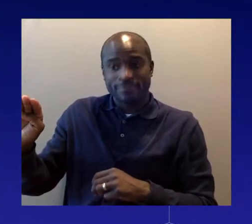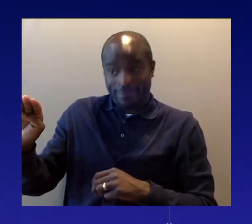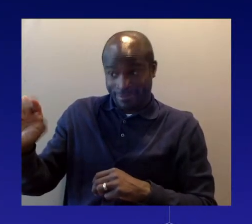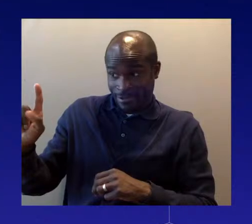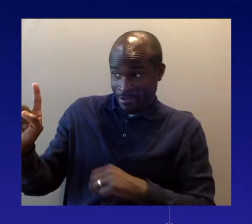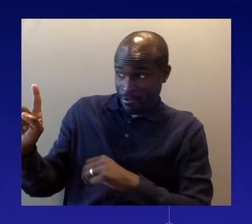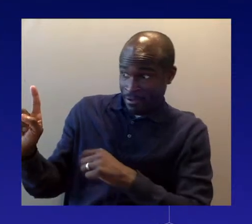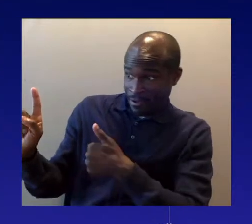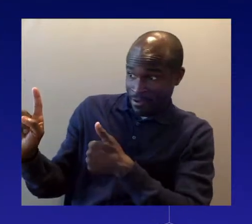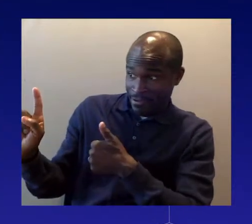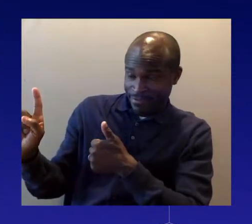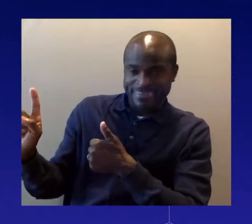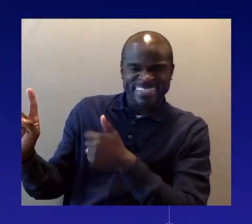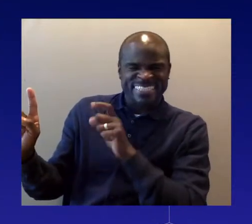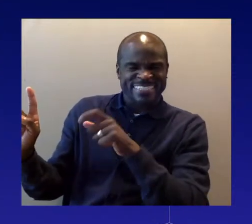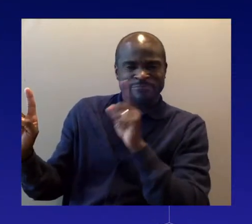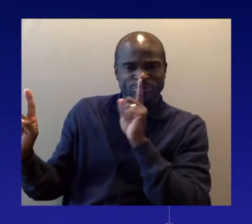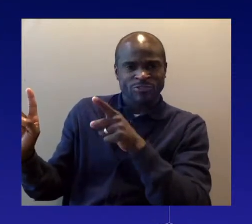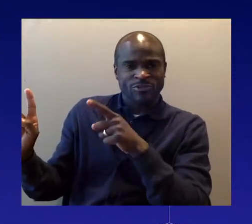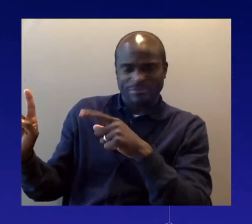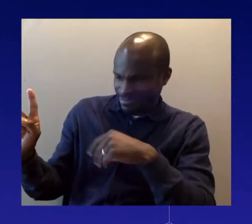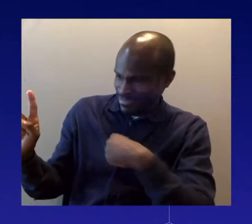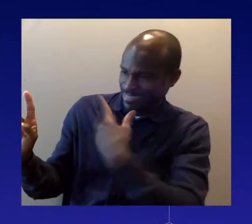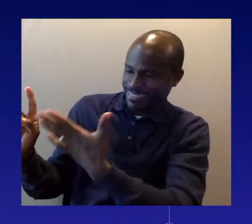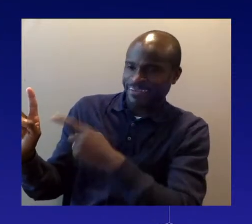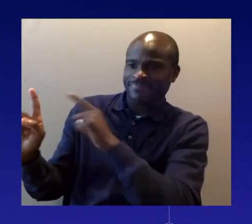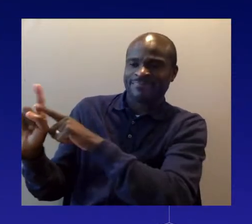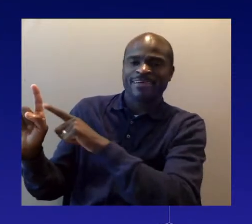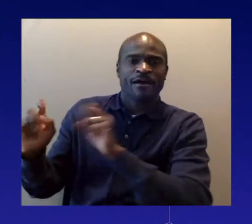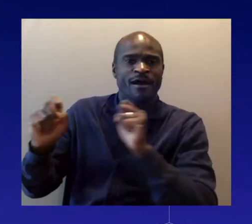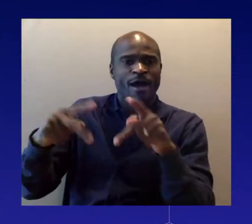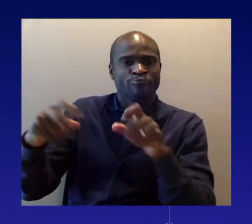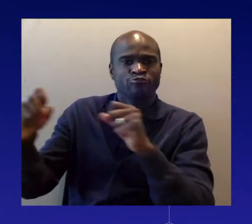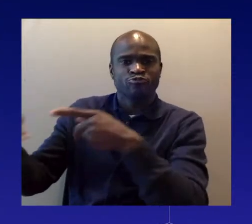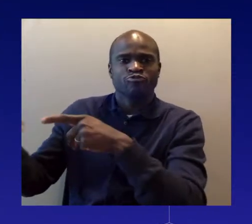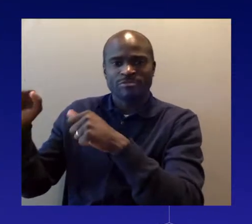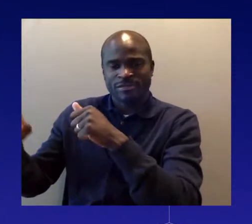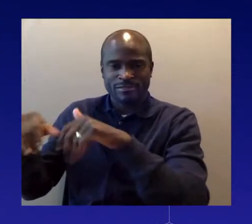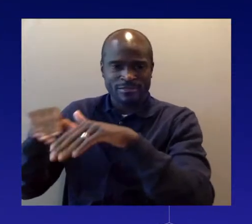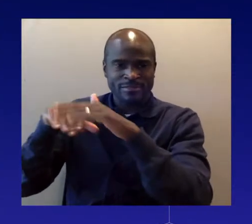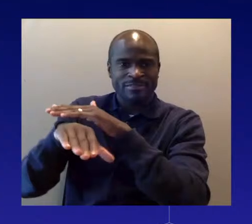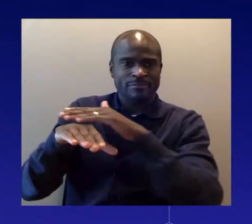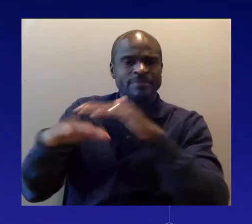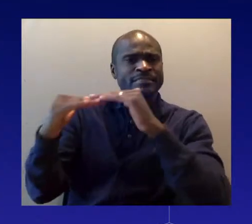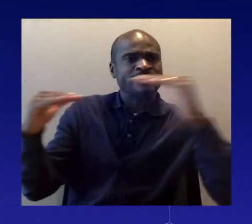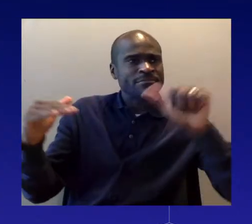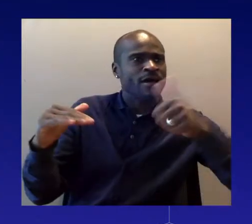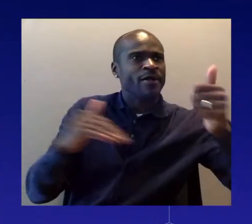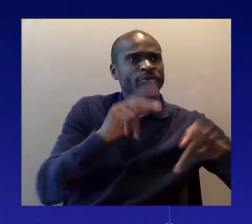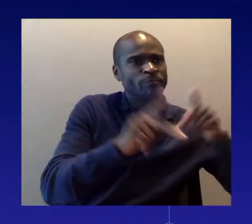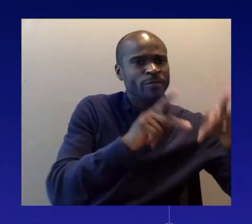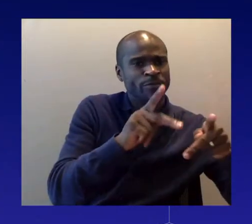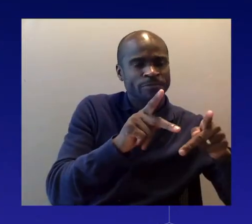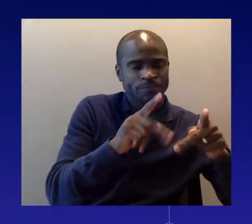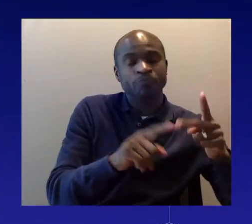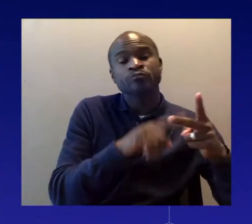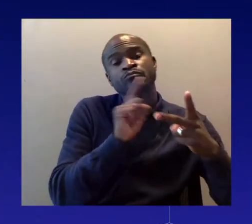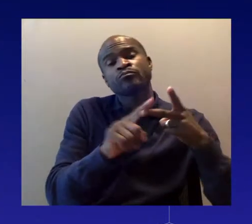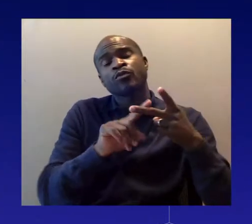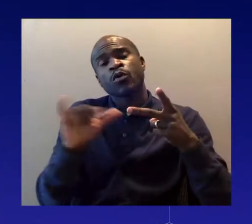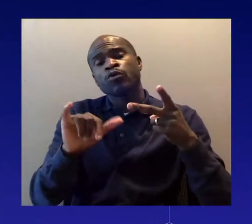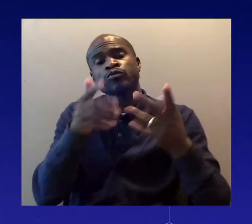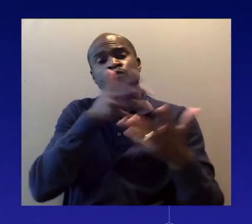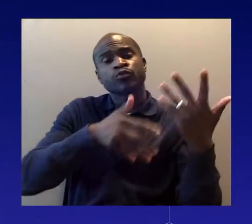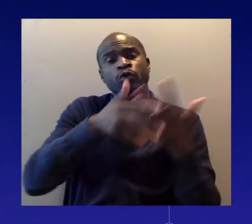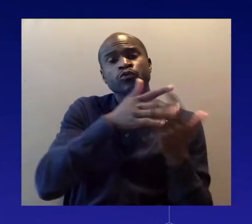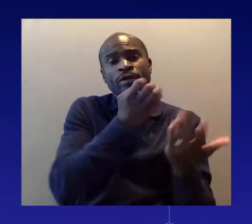them opportunities along with everyone else. Approaching it from a socioeconomic perspective also matters. The